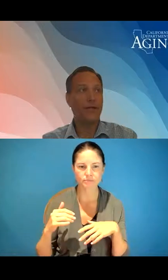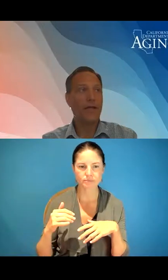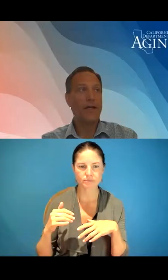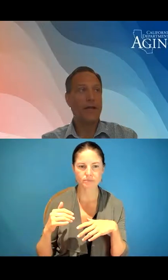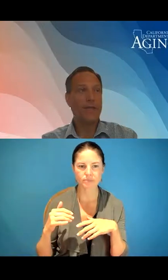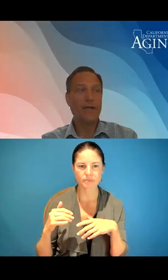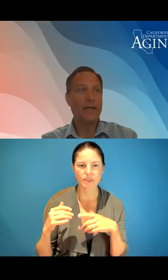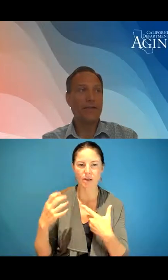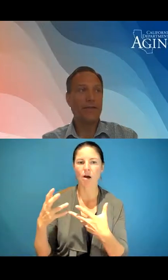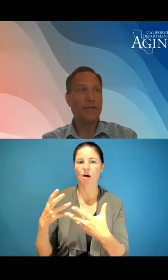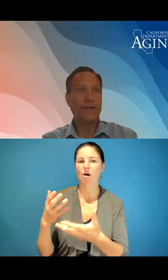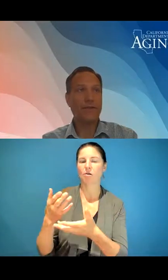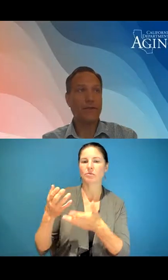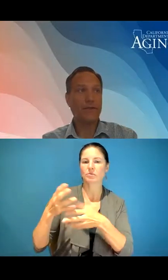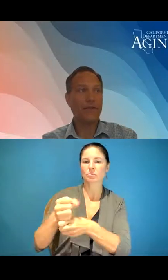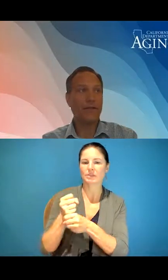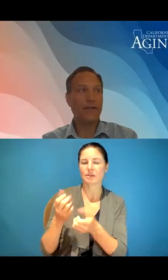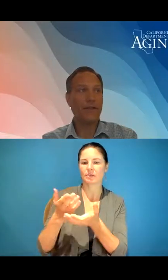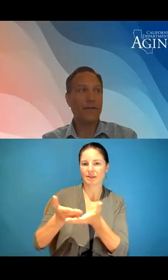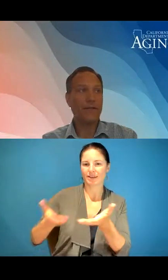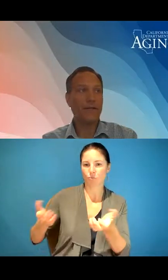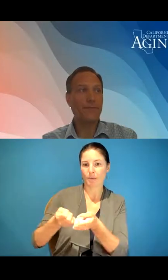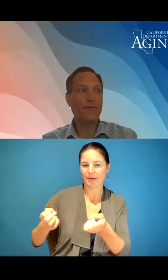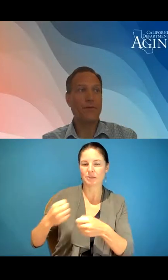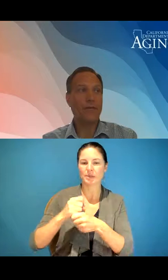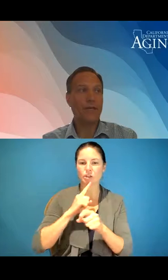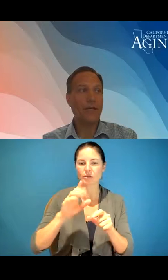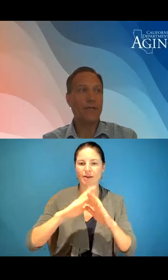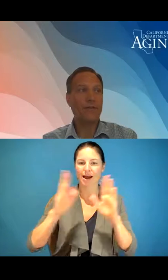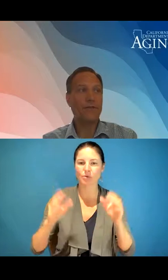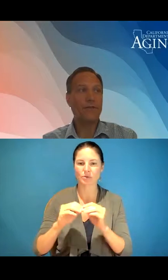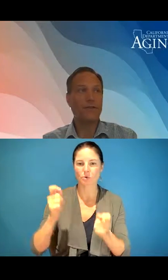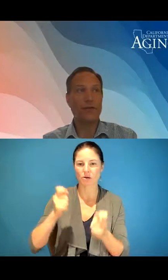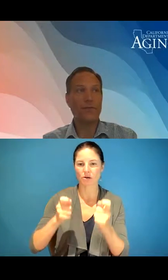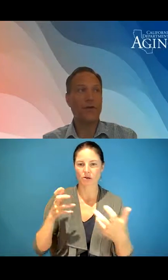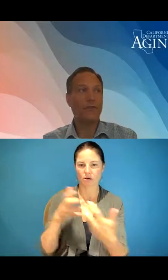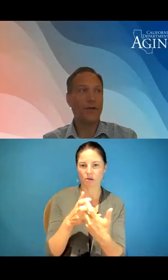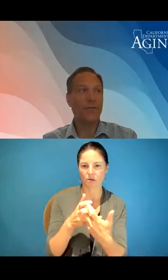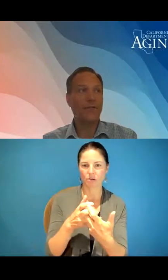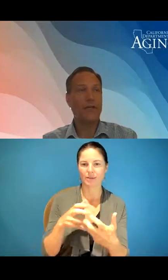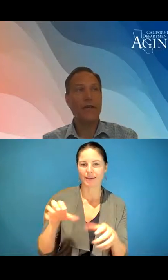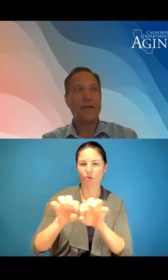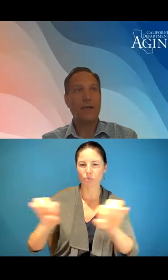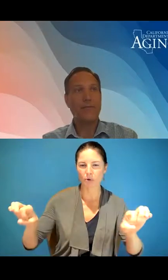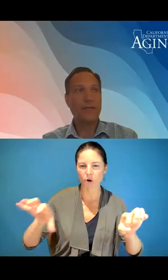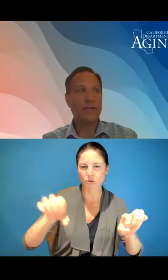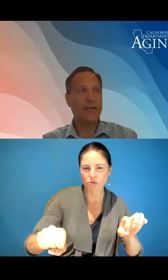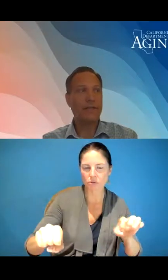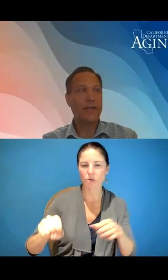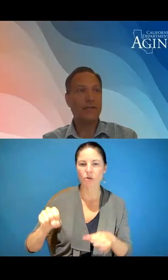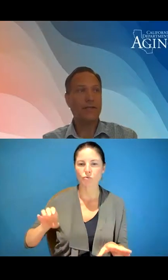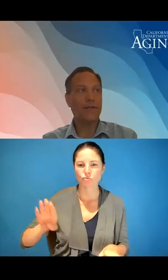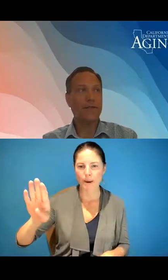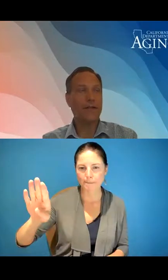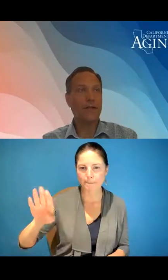program. And again, the services have included in-home assessments, home modifications, such as grab bars, ramps, the